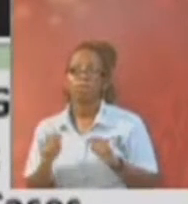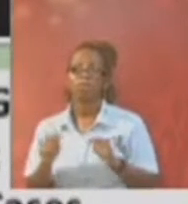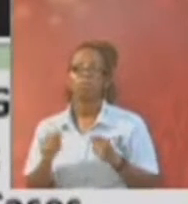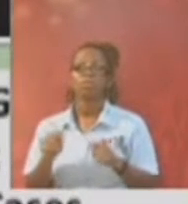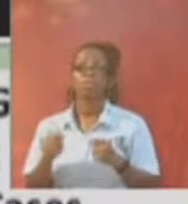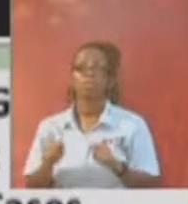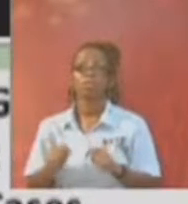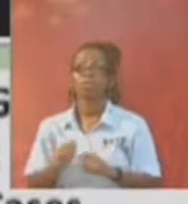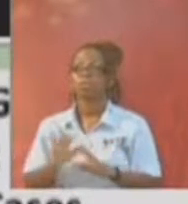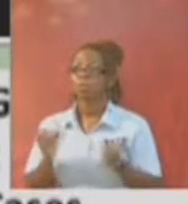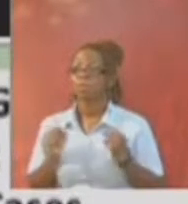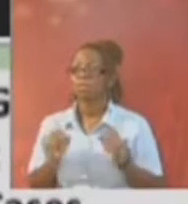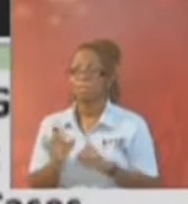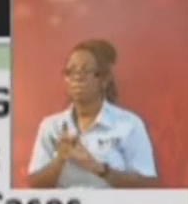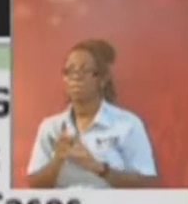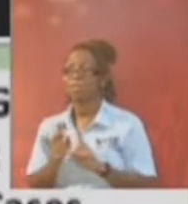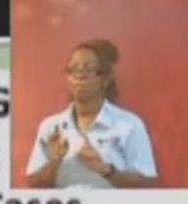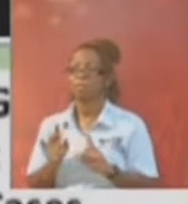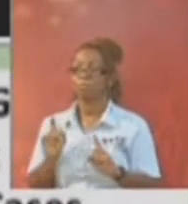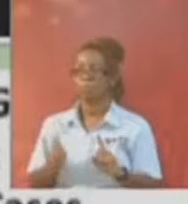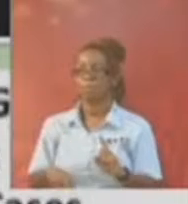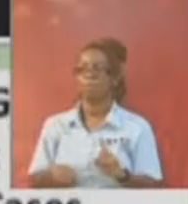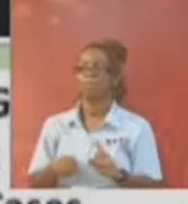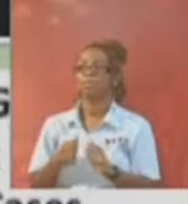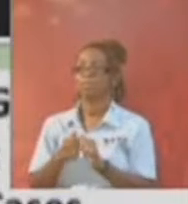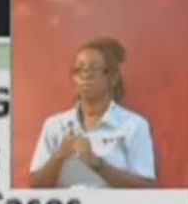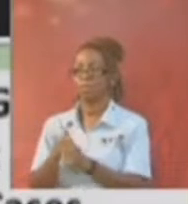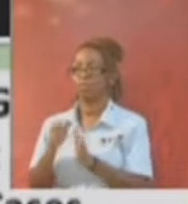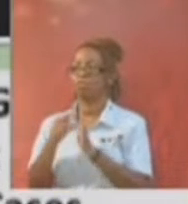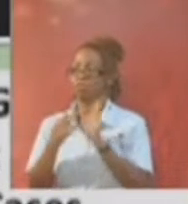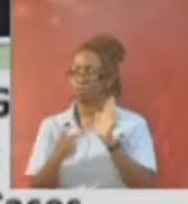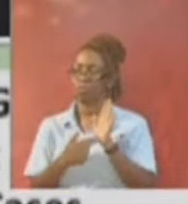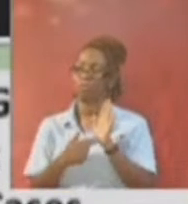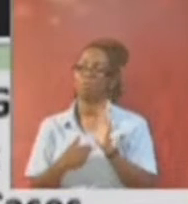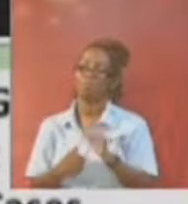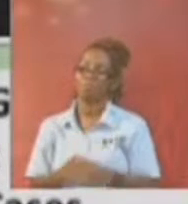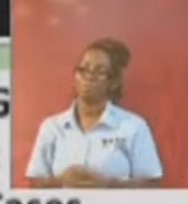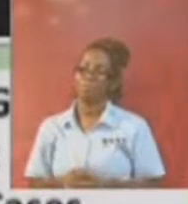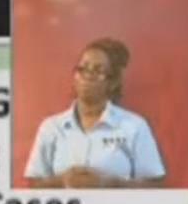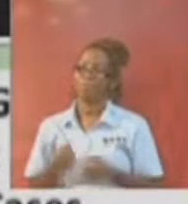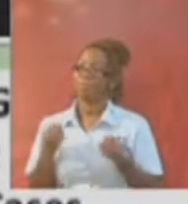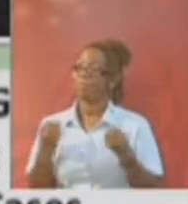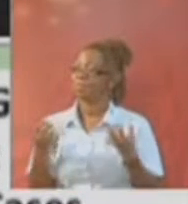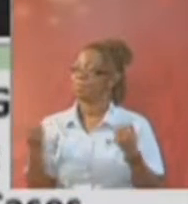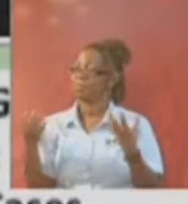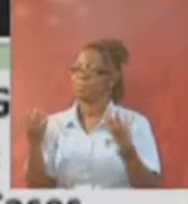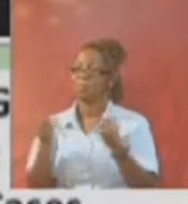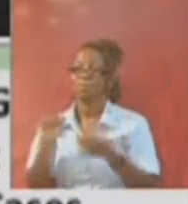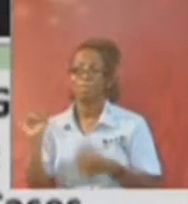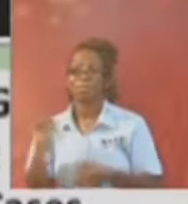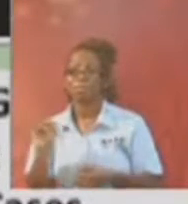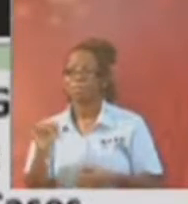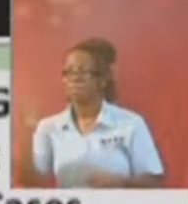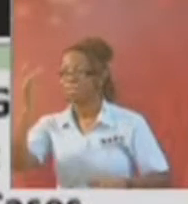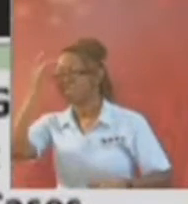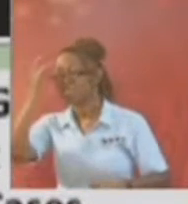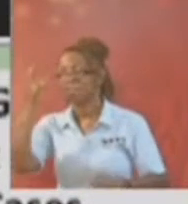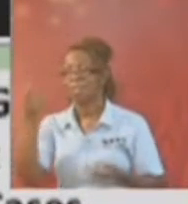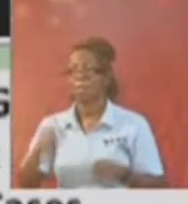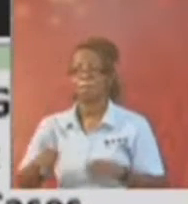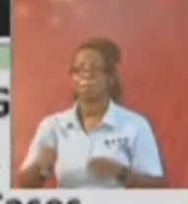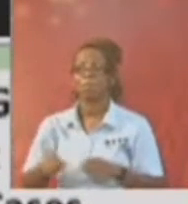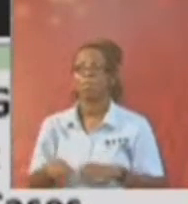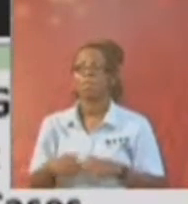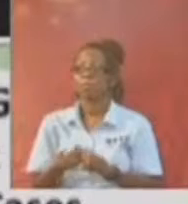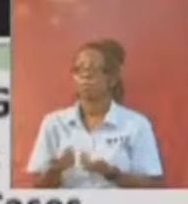infection. One of the things we notice a lot is that a lot of infections are taking place when people gather in their own homes